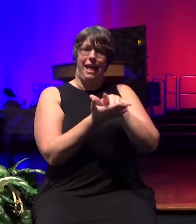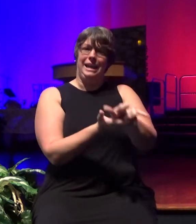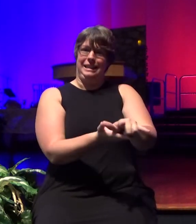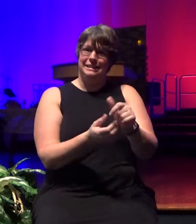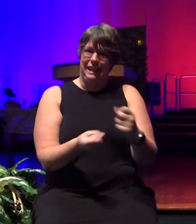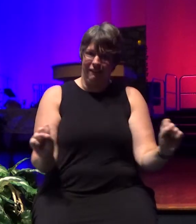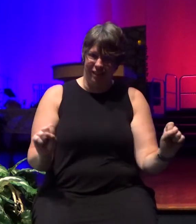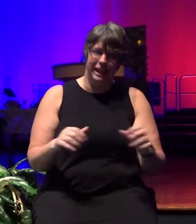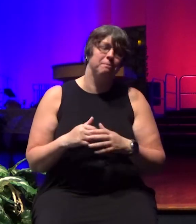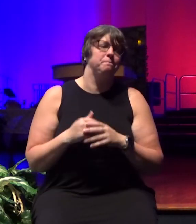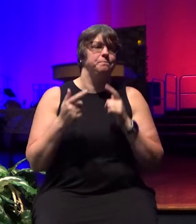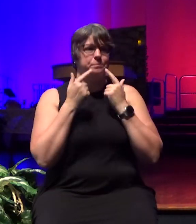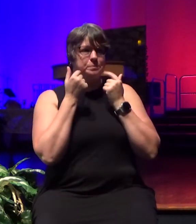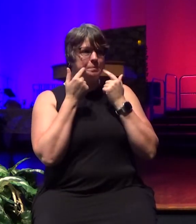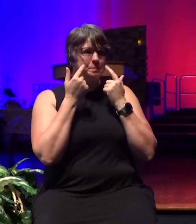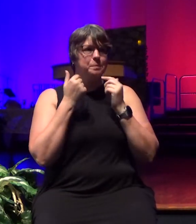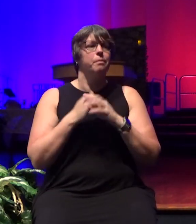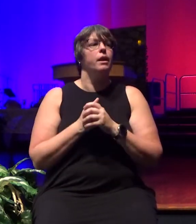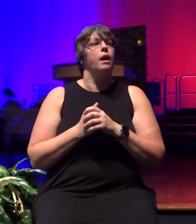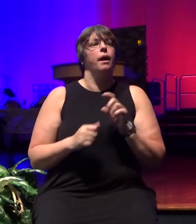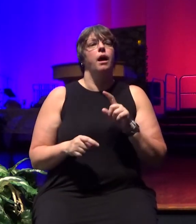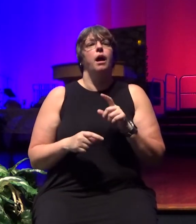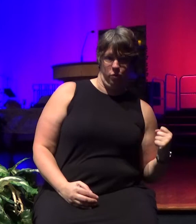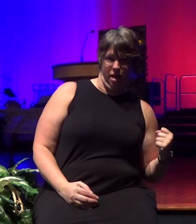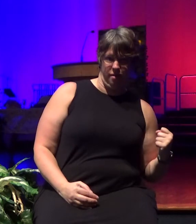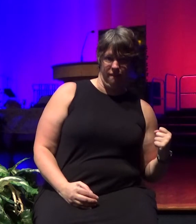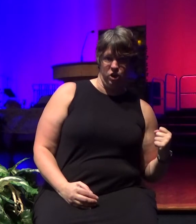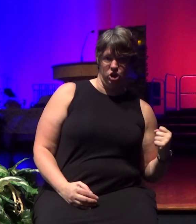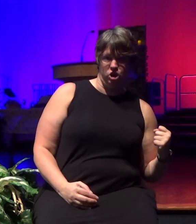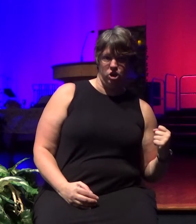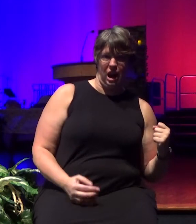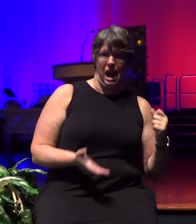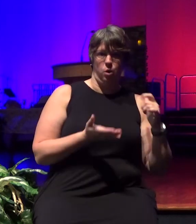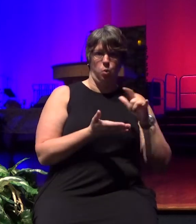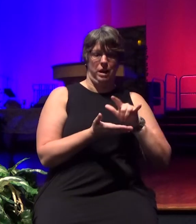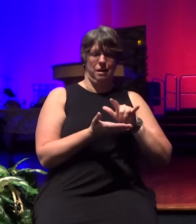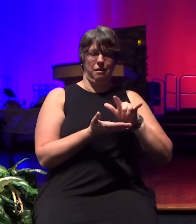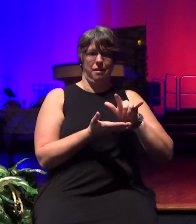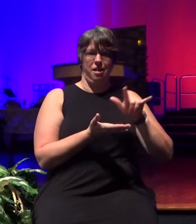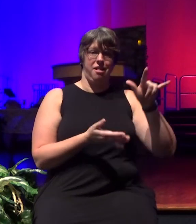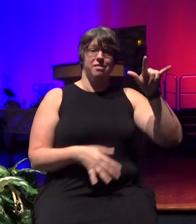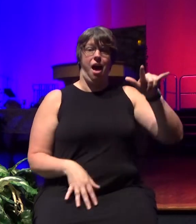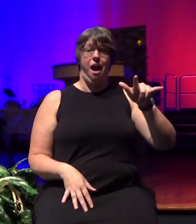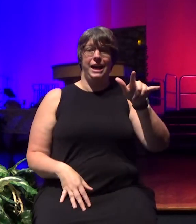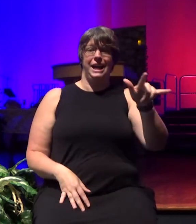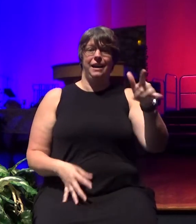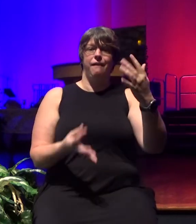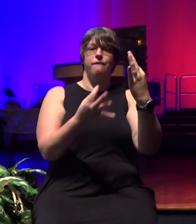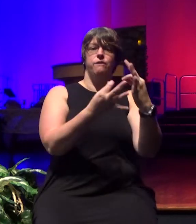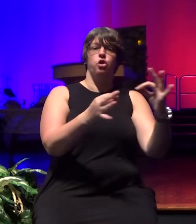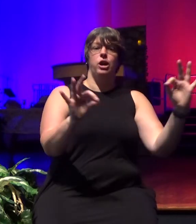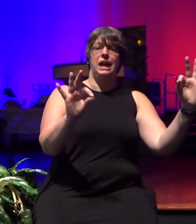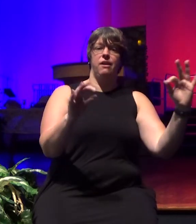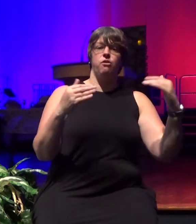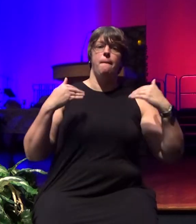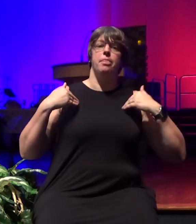around and make an approach toward home base, toward the landing strip. And then at one point,